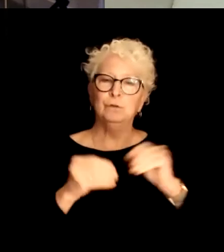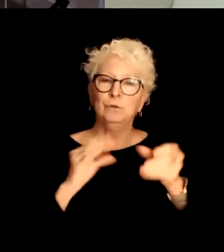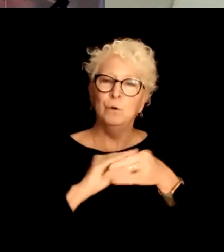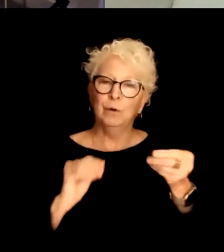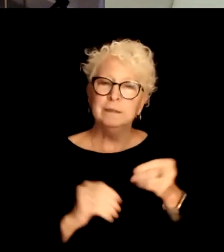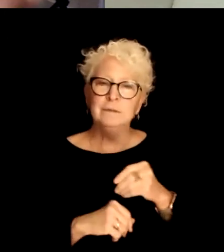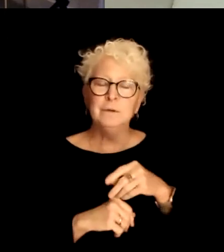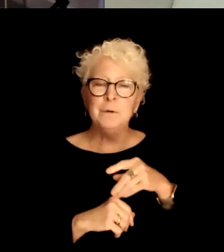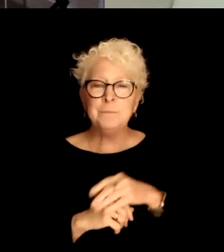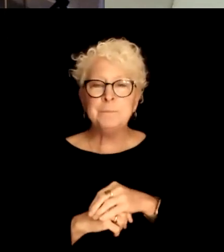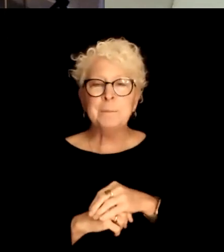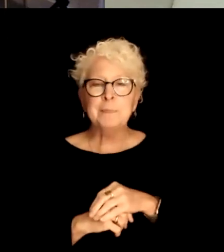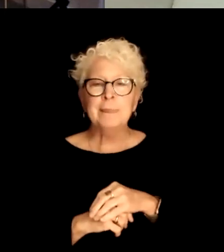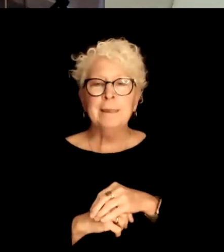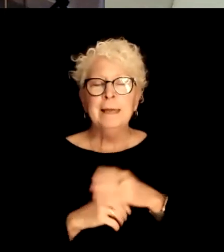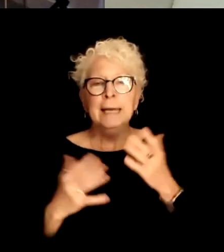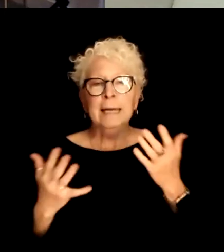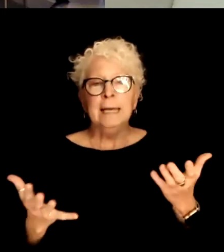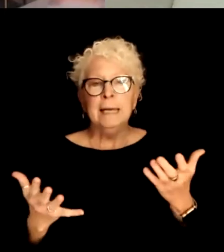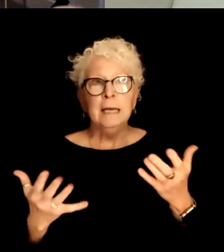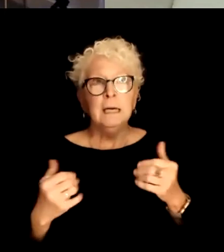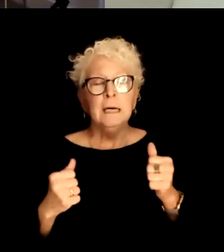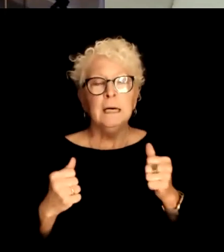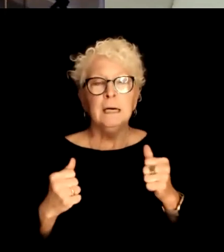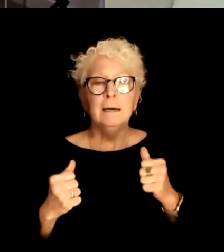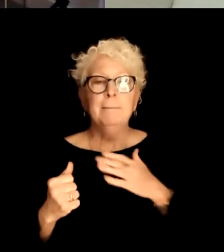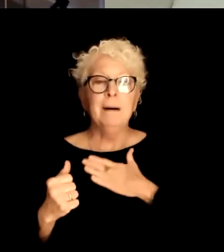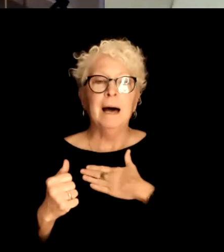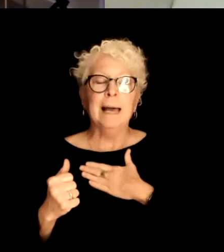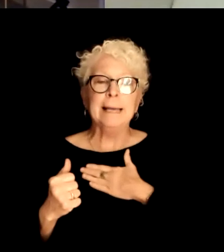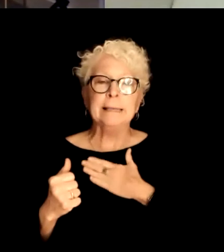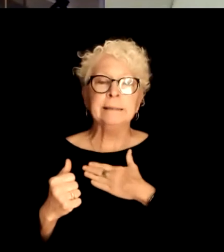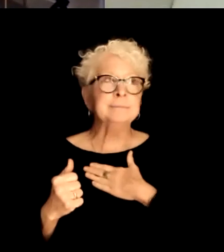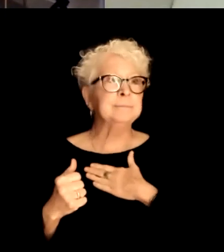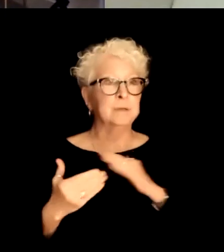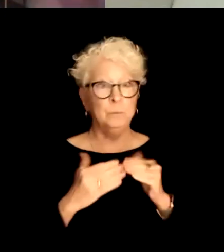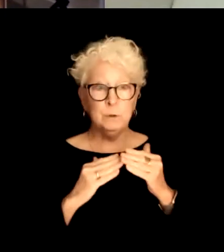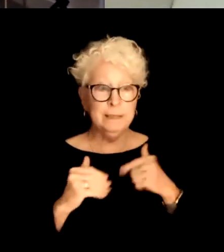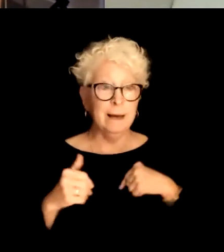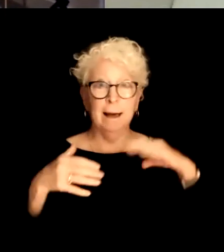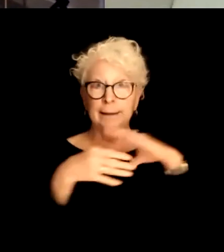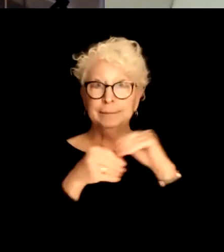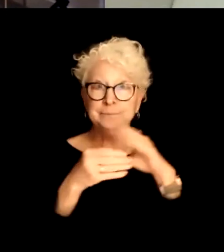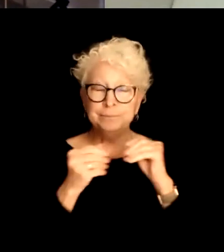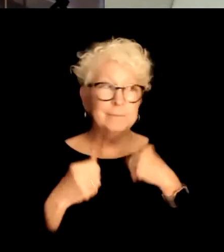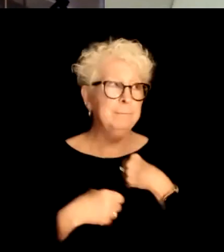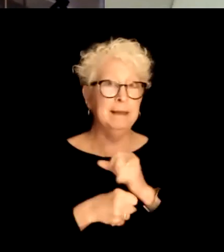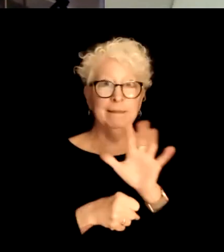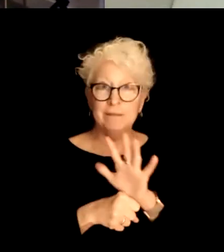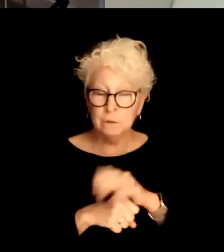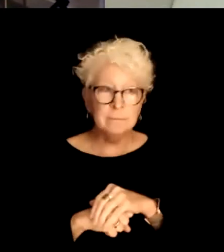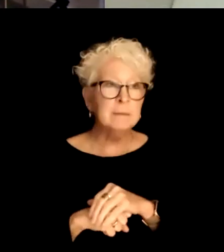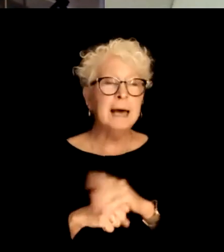kind of my voice carries outsized weight because of the people that I'm in touch with every day on social media.